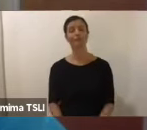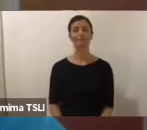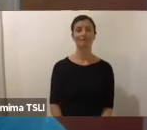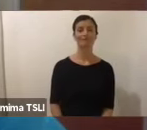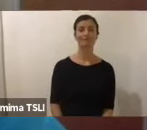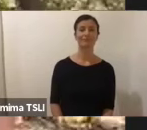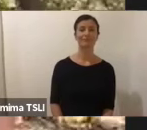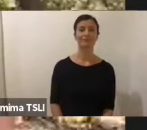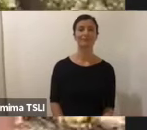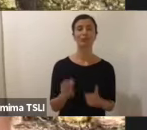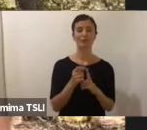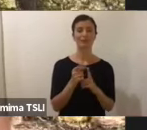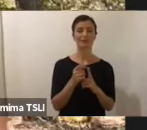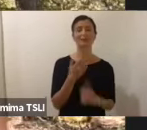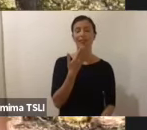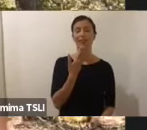thank you um